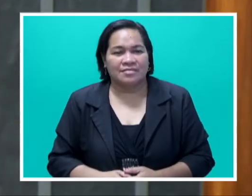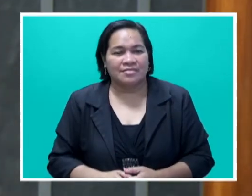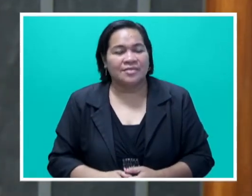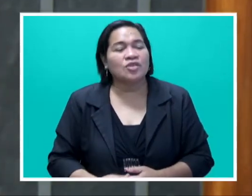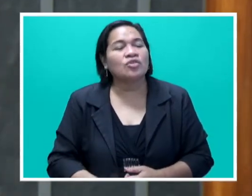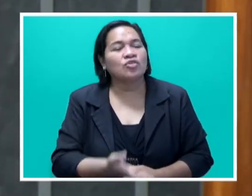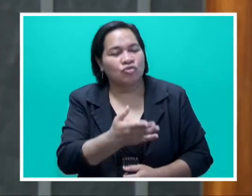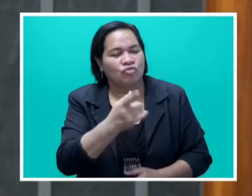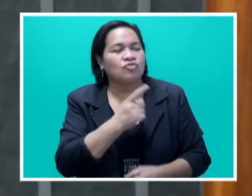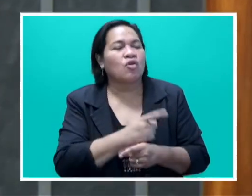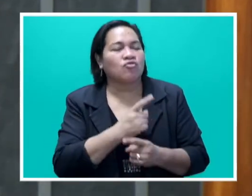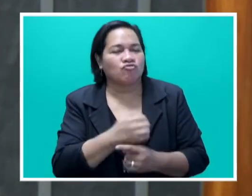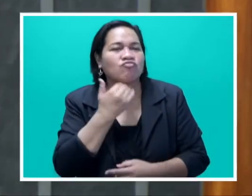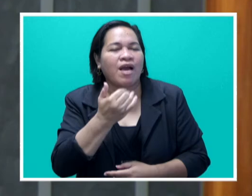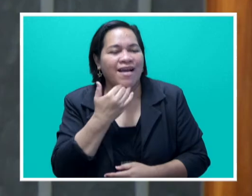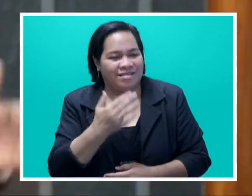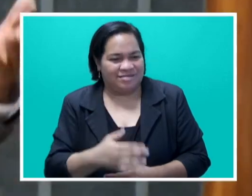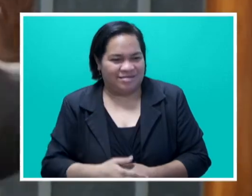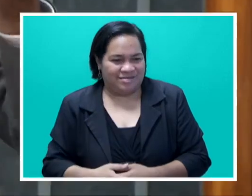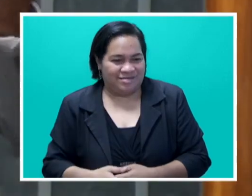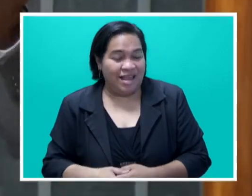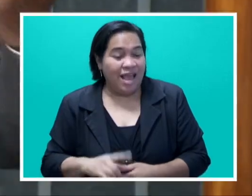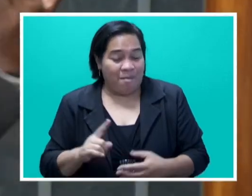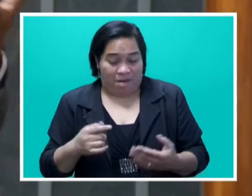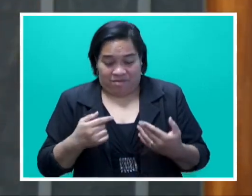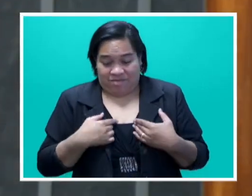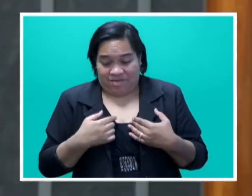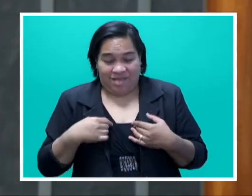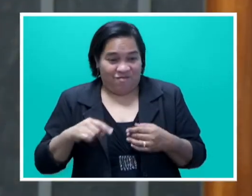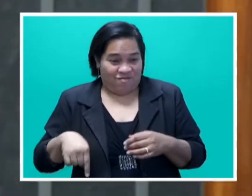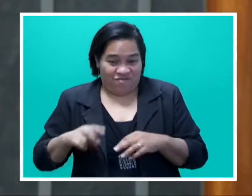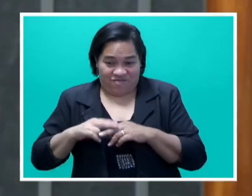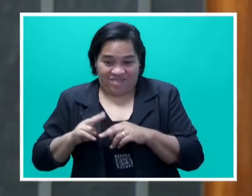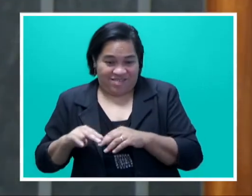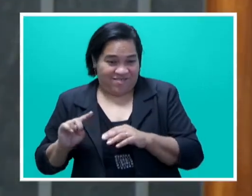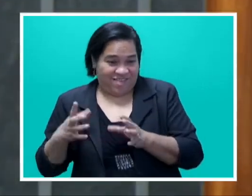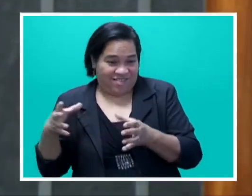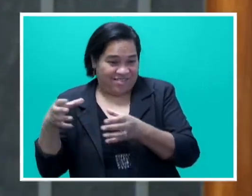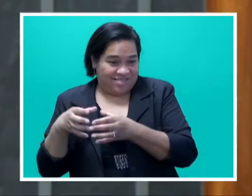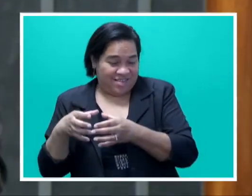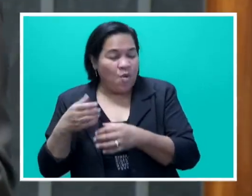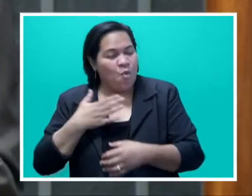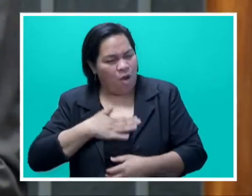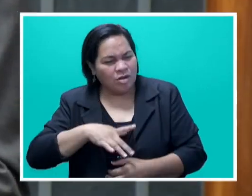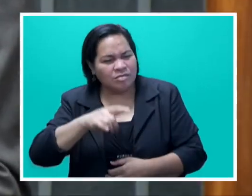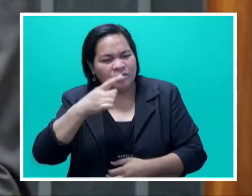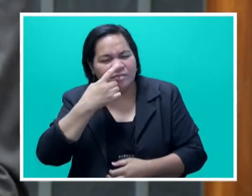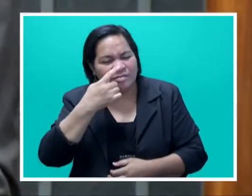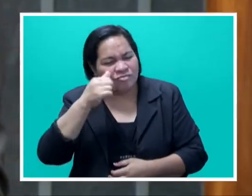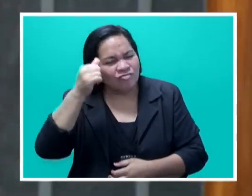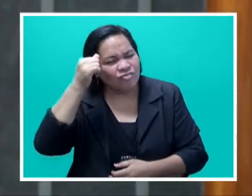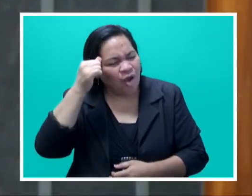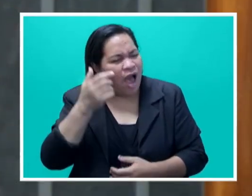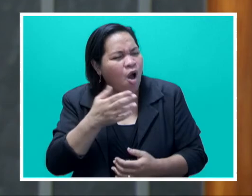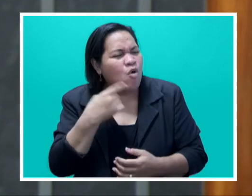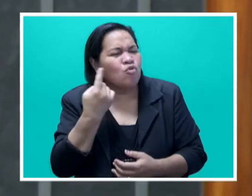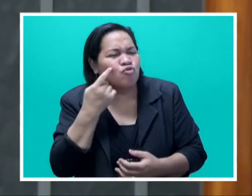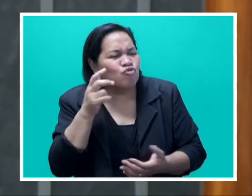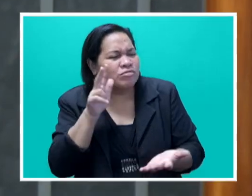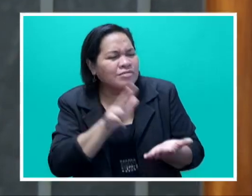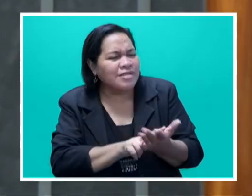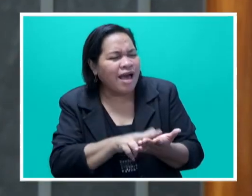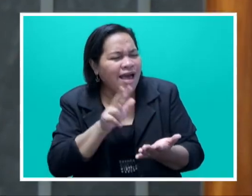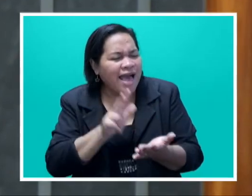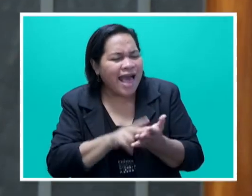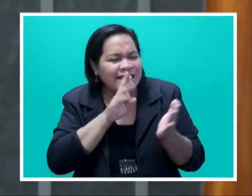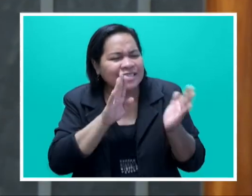too much, Honorable Member, but we, from this side of the house, we want to know who have signed that so-called